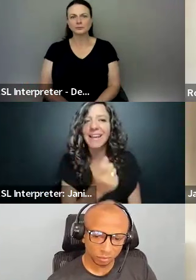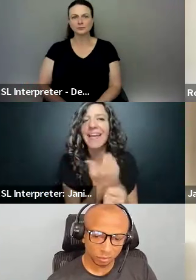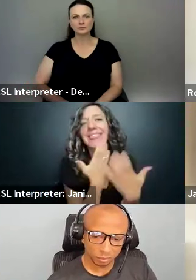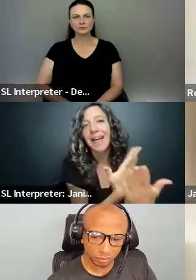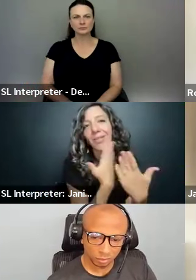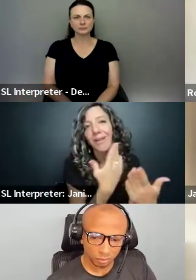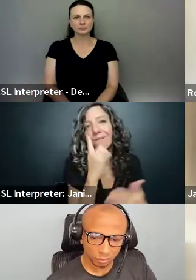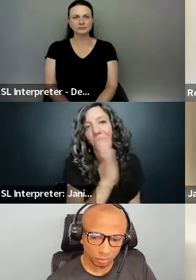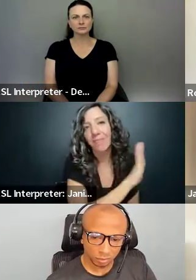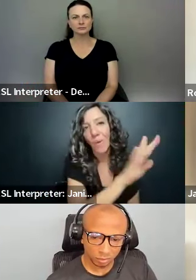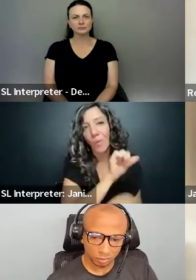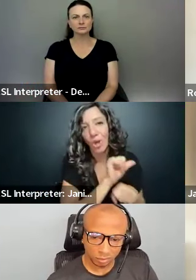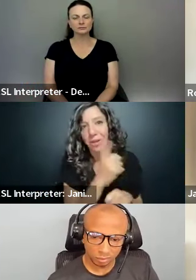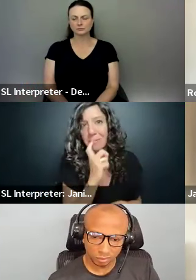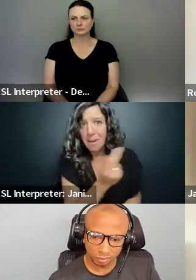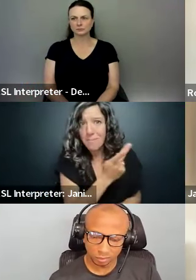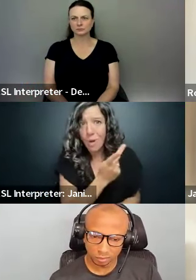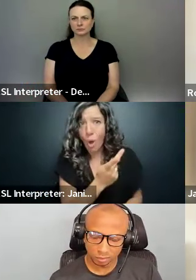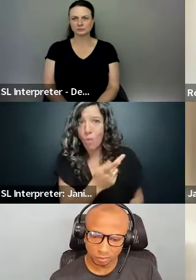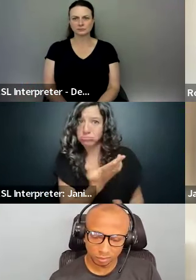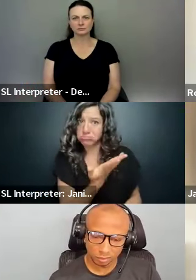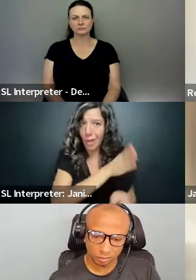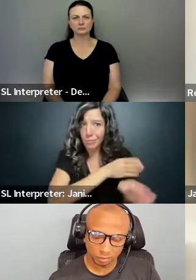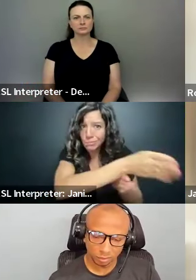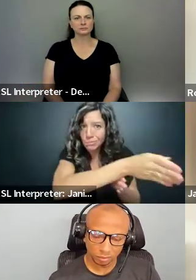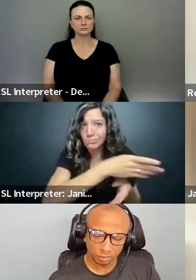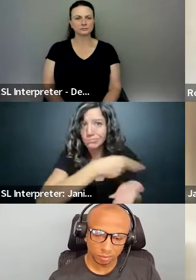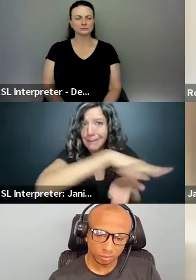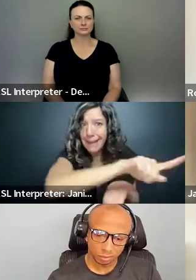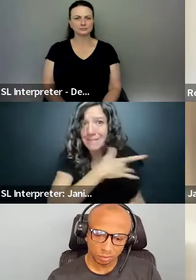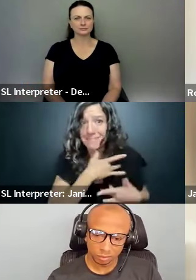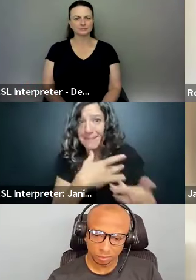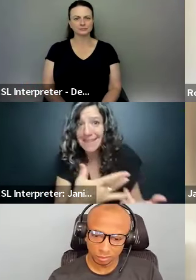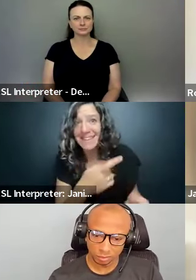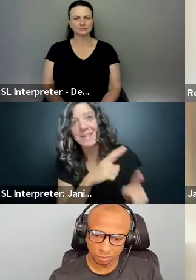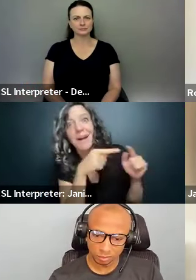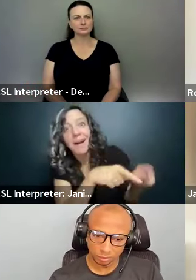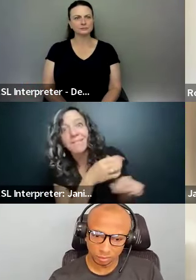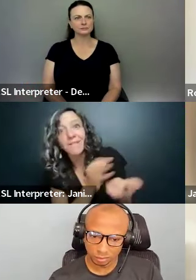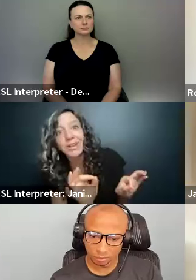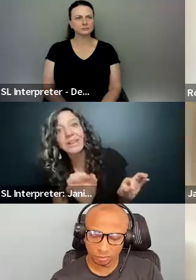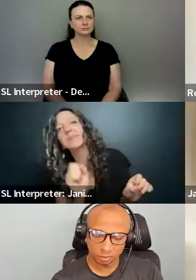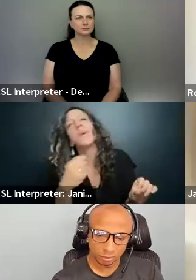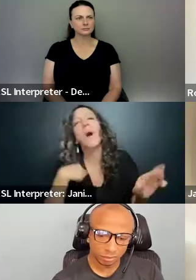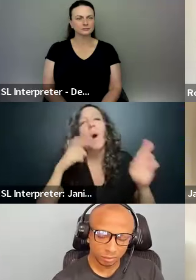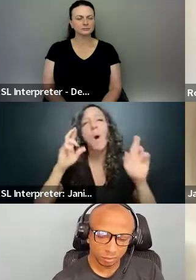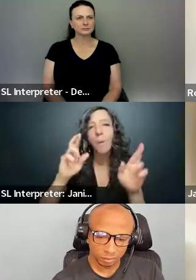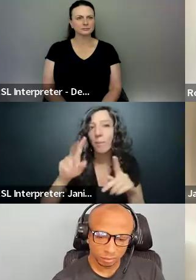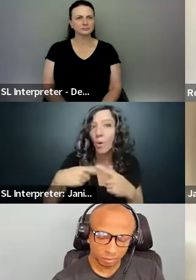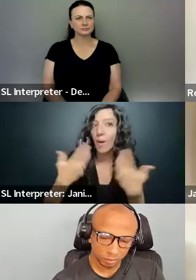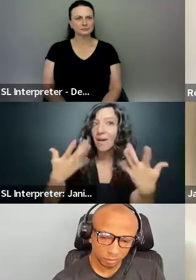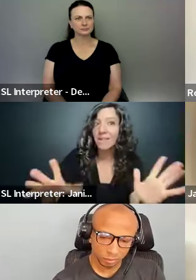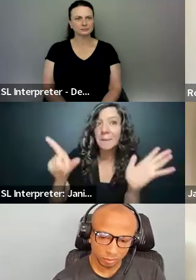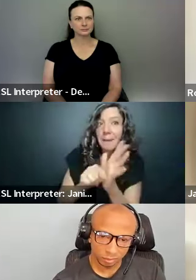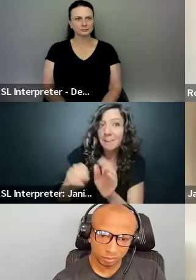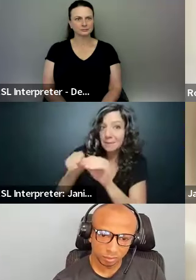like, especially because both are freelancers. So my hope is that when this is like published, that it also